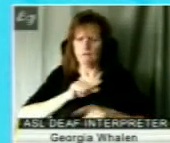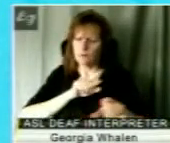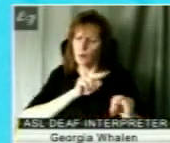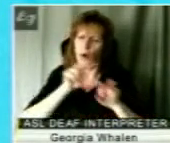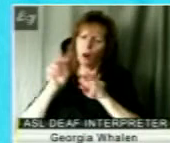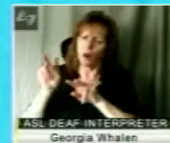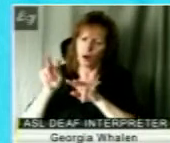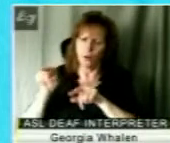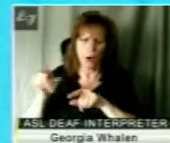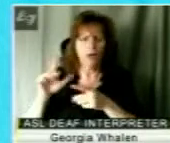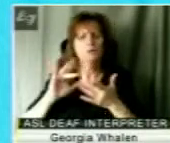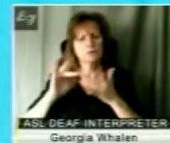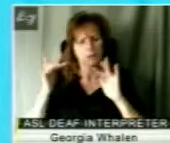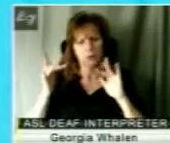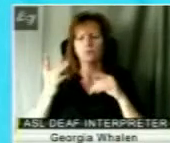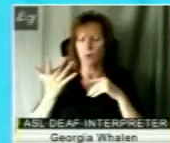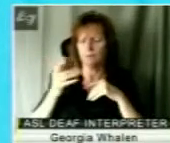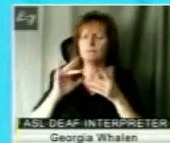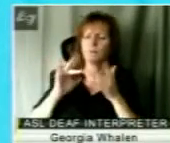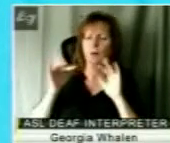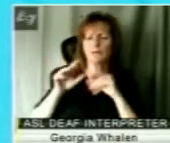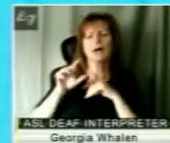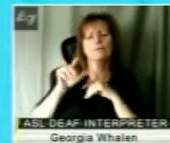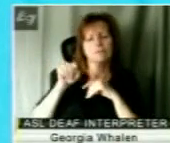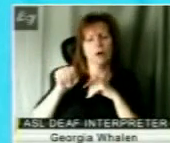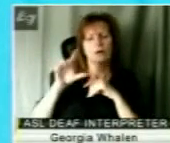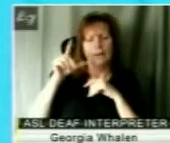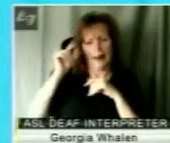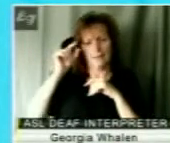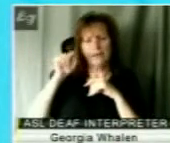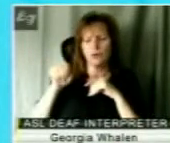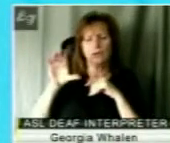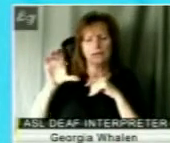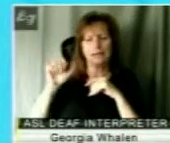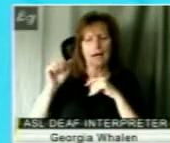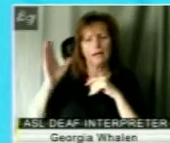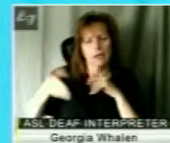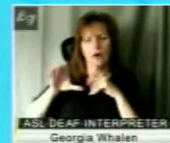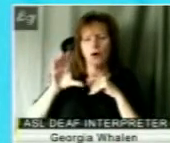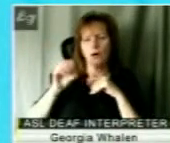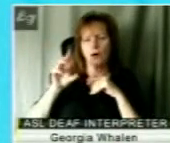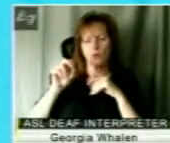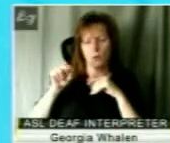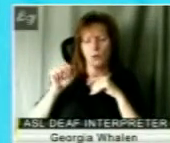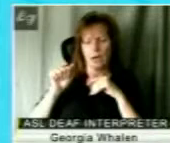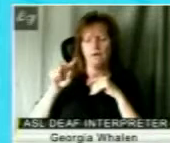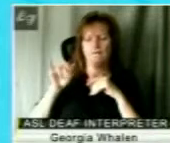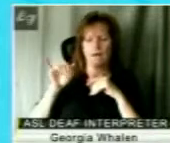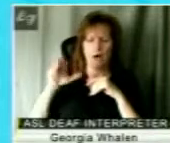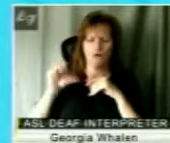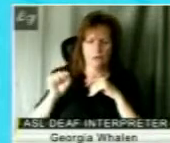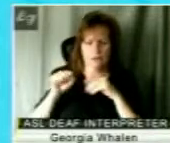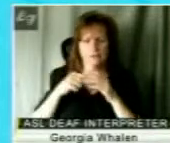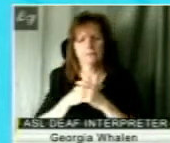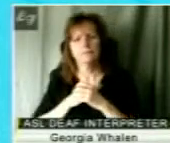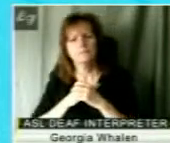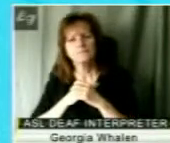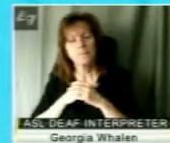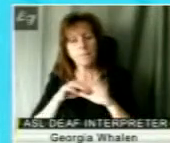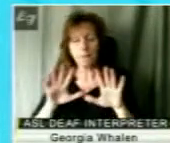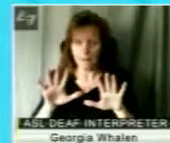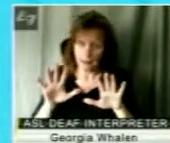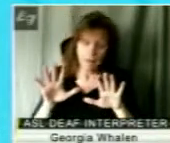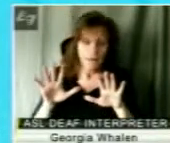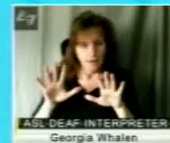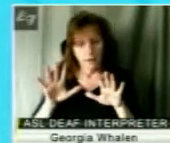www.hamilton.ca/coronavirus for that new information. So just coming back to that 19 new cases today. So, you know, that's one of the